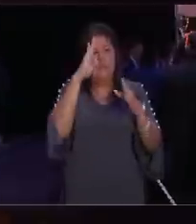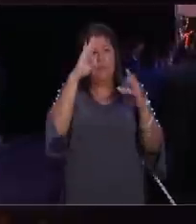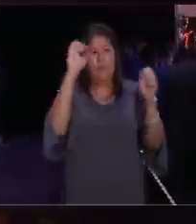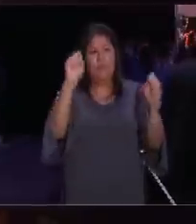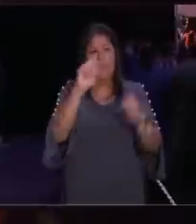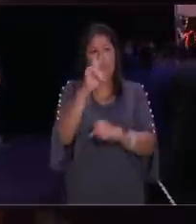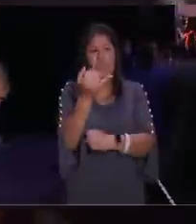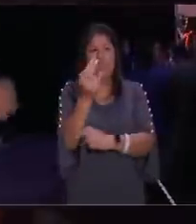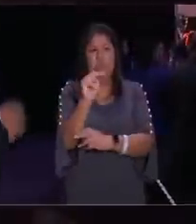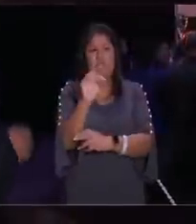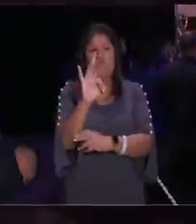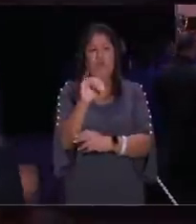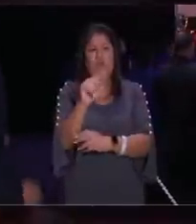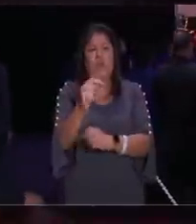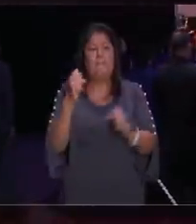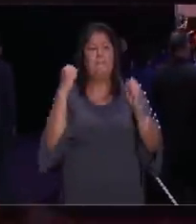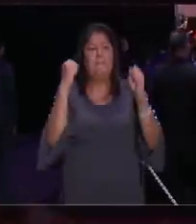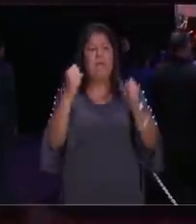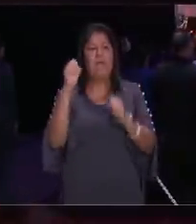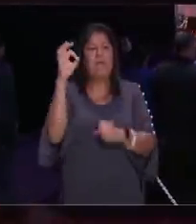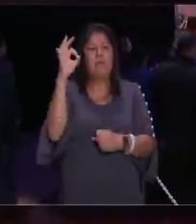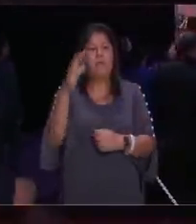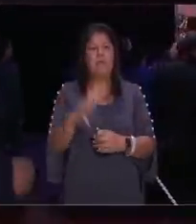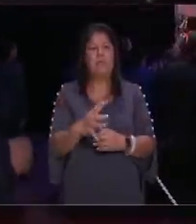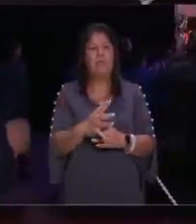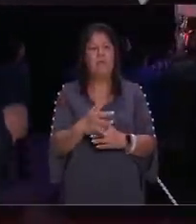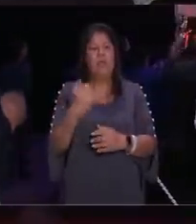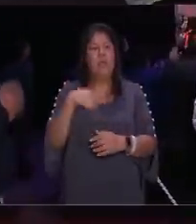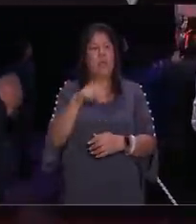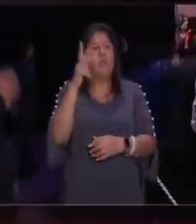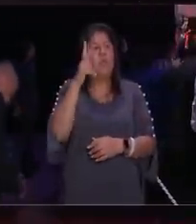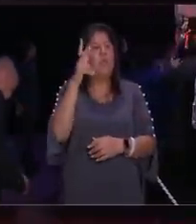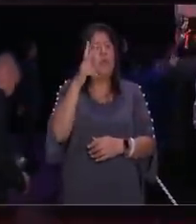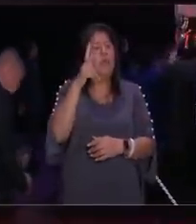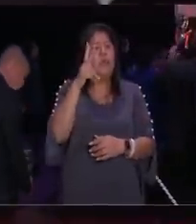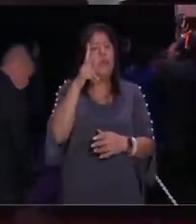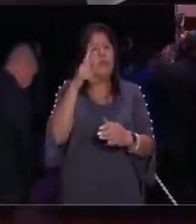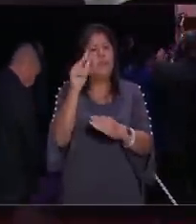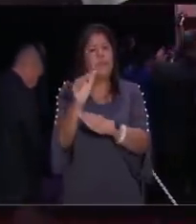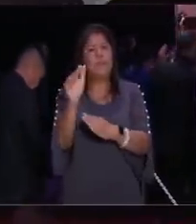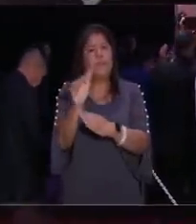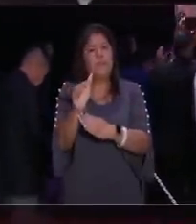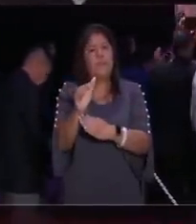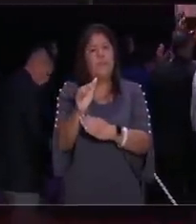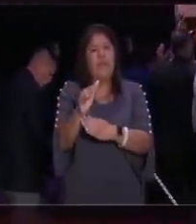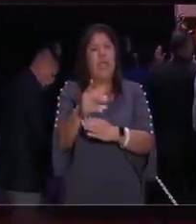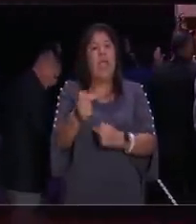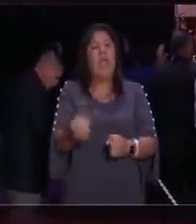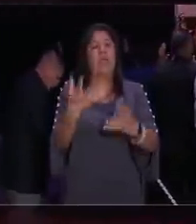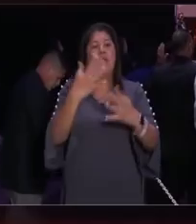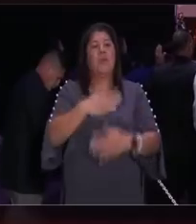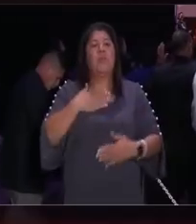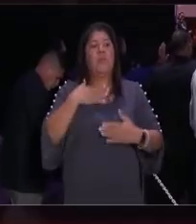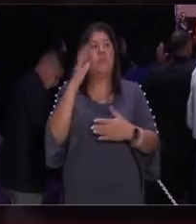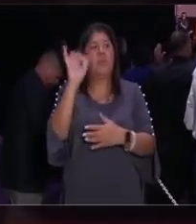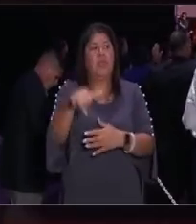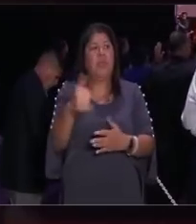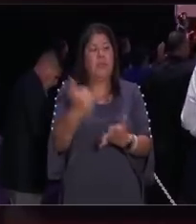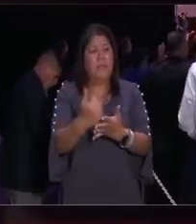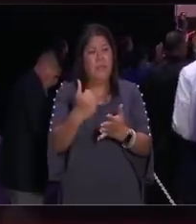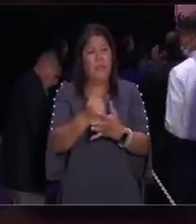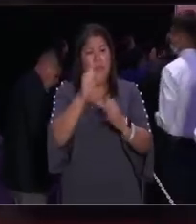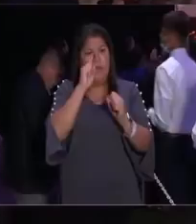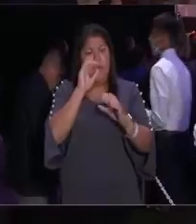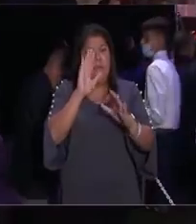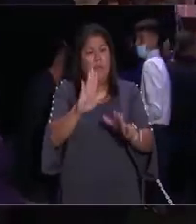President Dr. John Fortino for that powerful message that we heard. this evening. How many of you appreciate that? Amen.